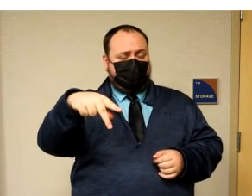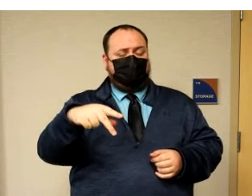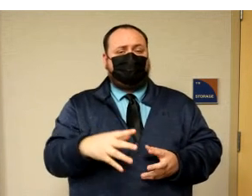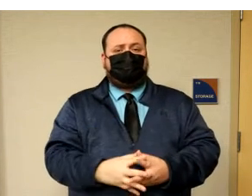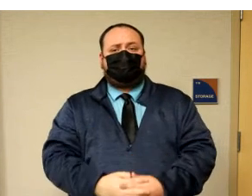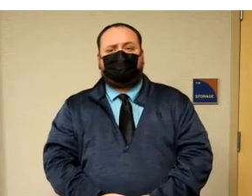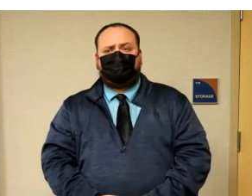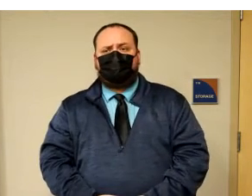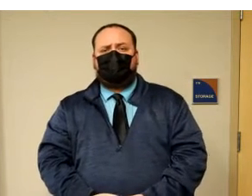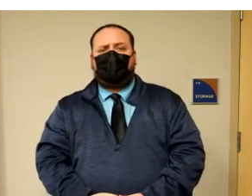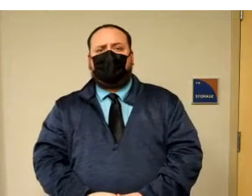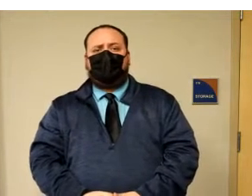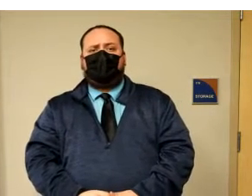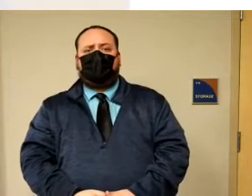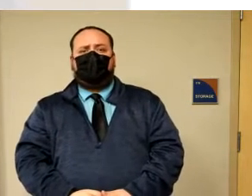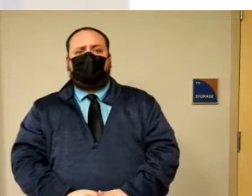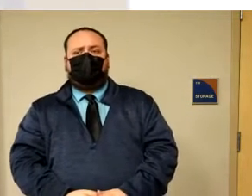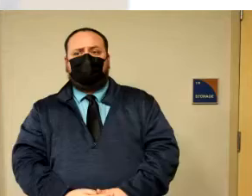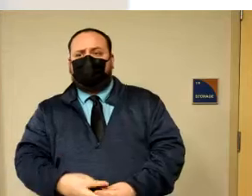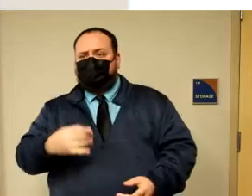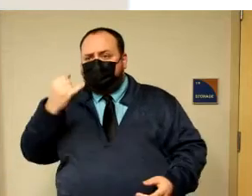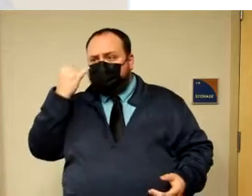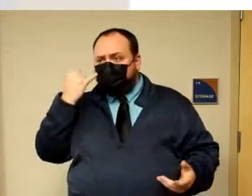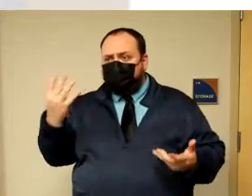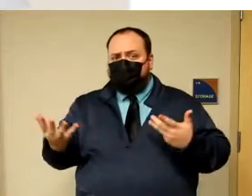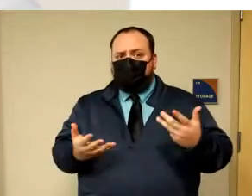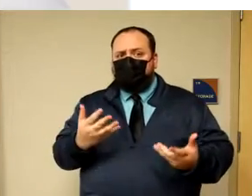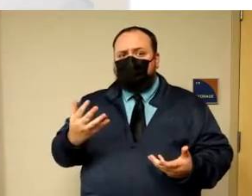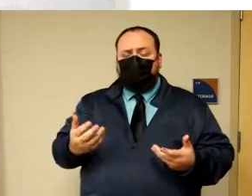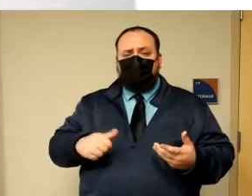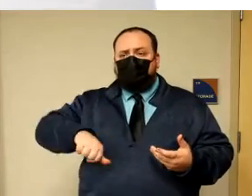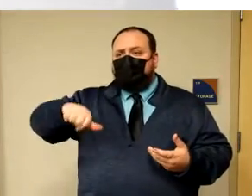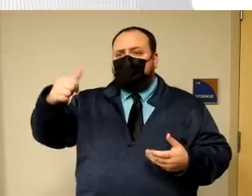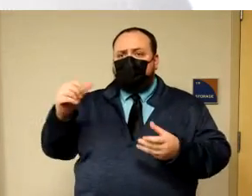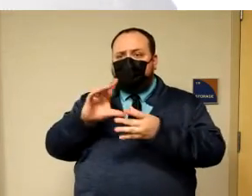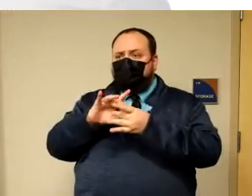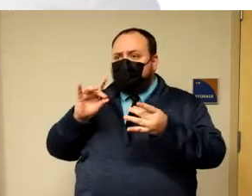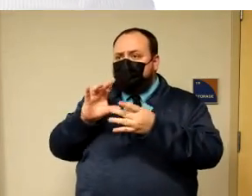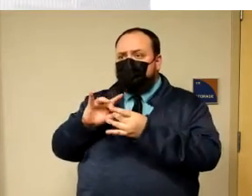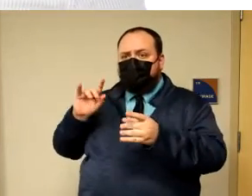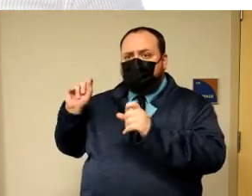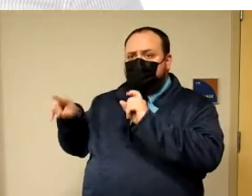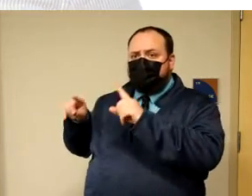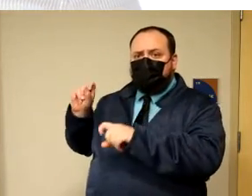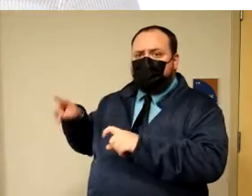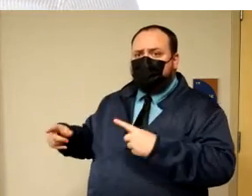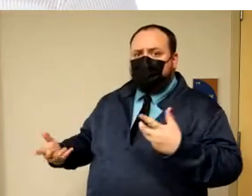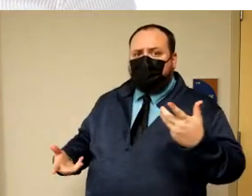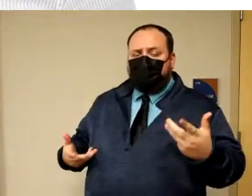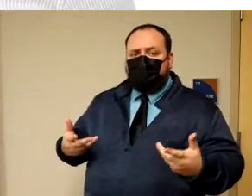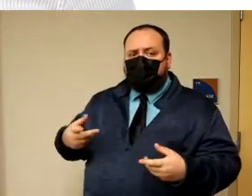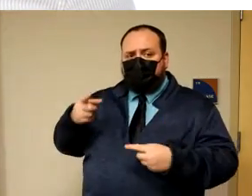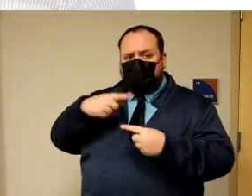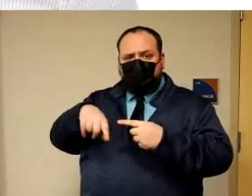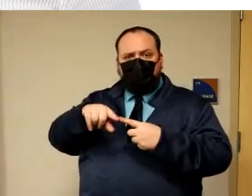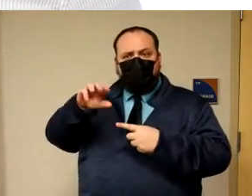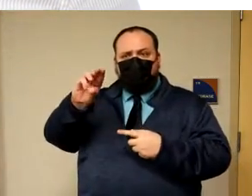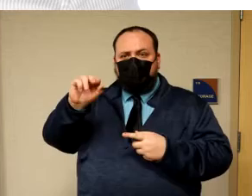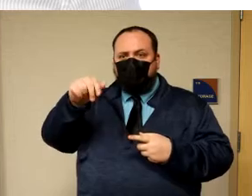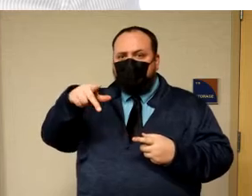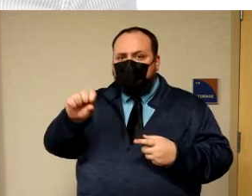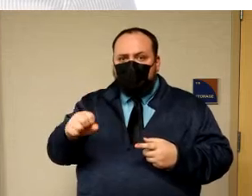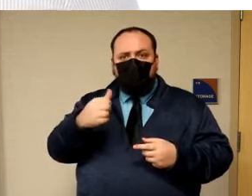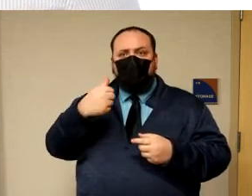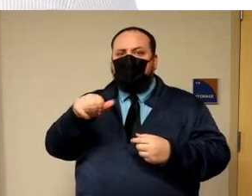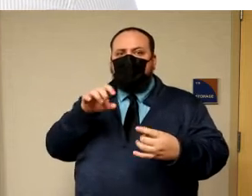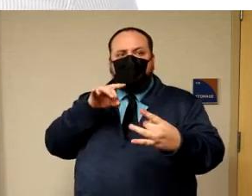And if there are any other comments or questions, just in general about the maps, or any feedback that you